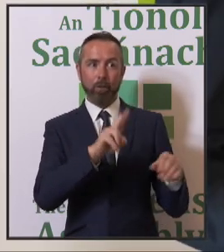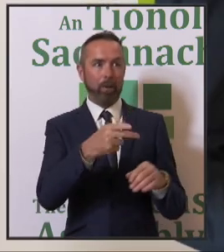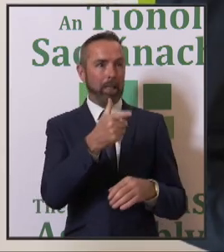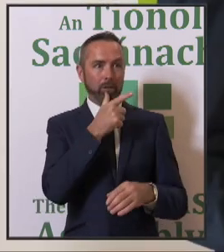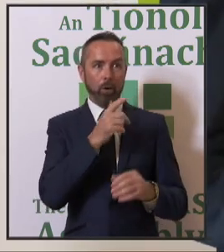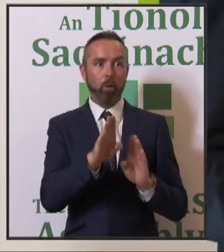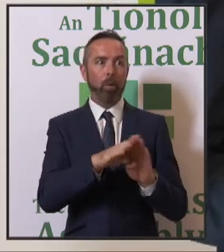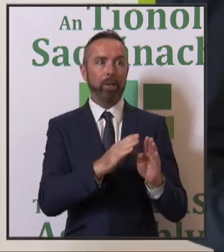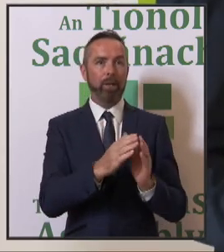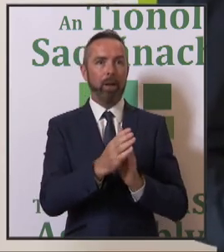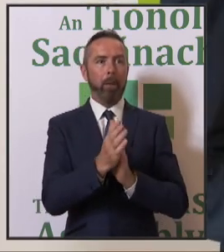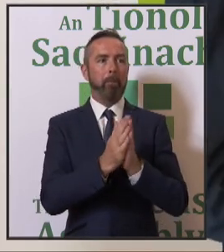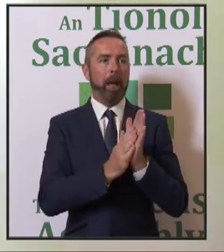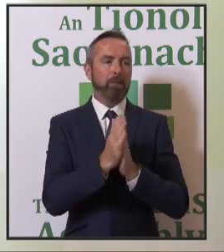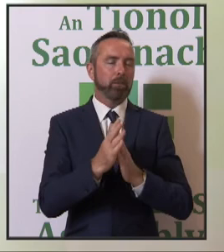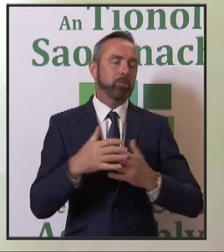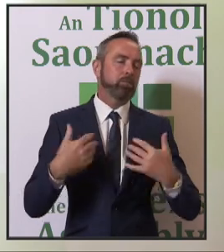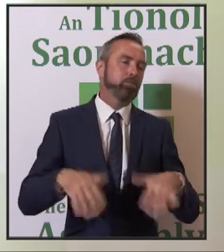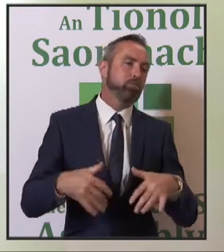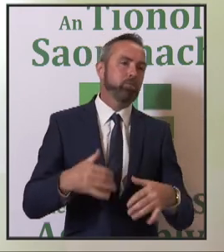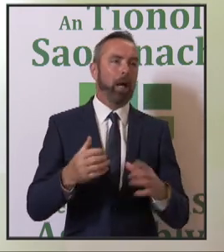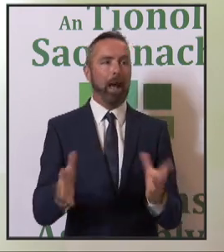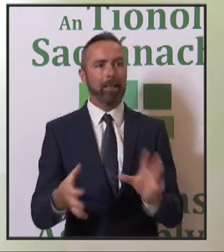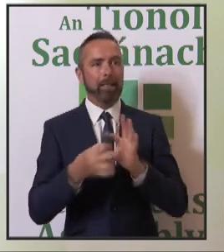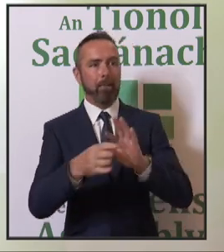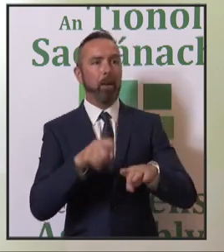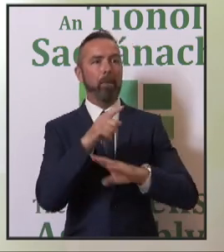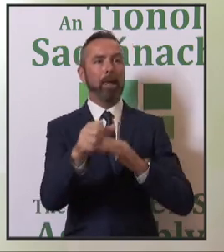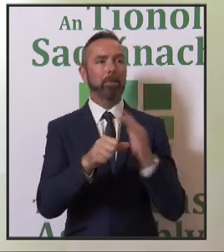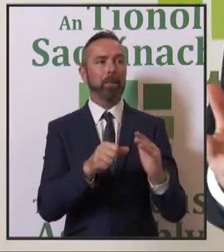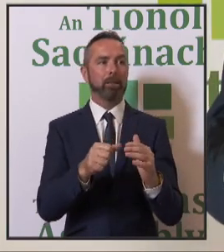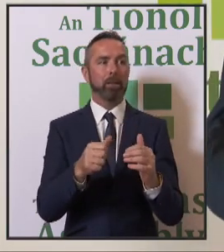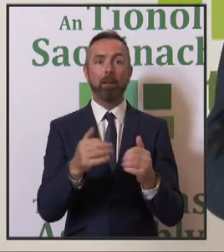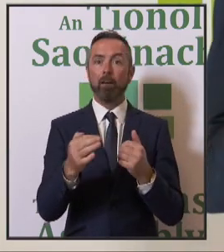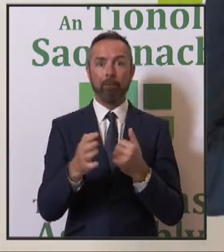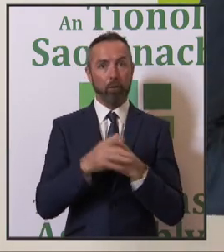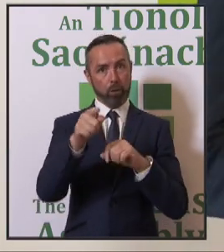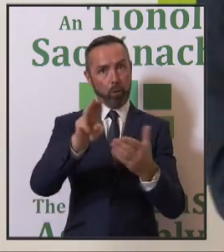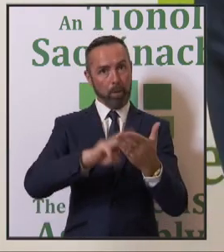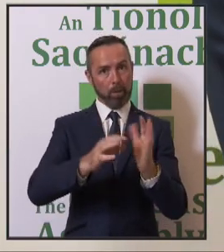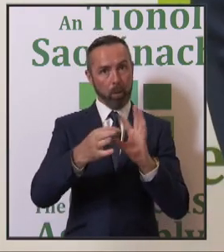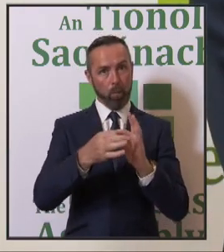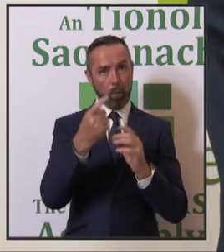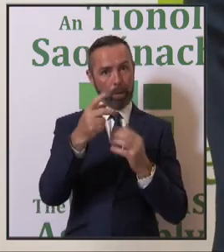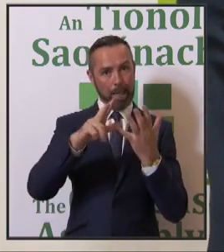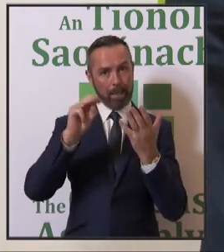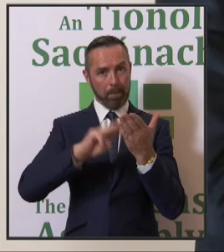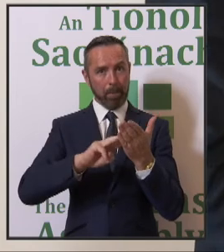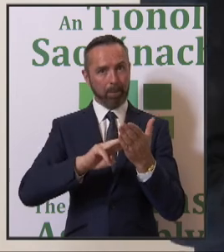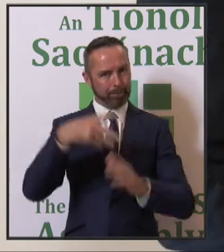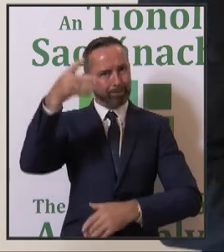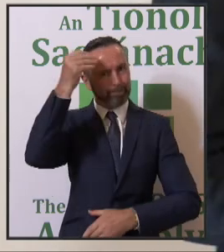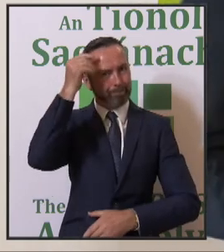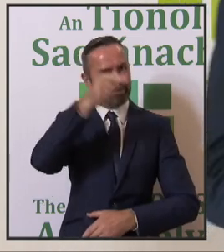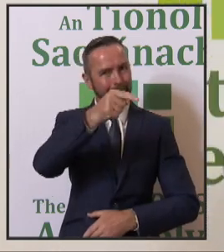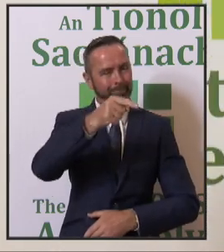such passion and engagement about that experience. So for those 180 members watching, please take note. Yes. If I can come